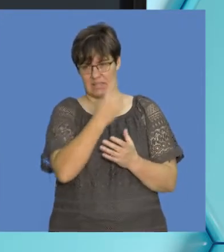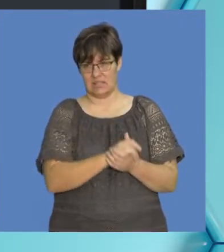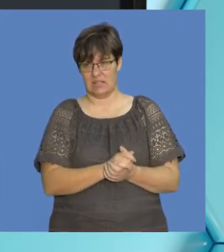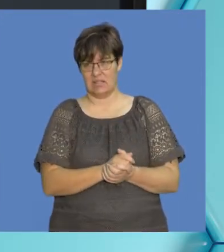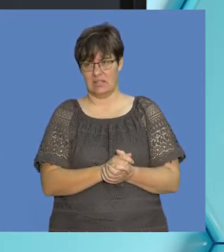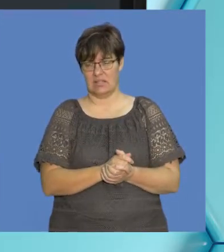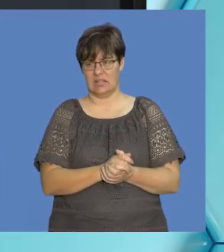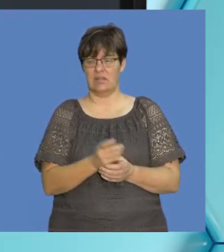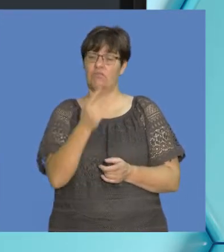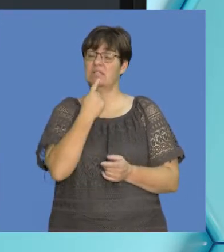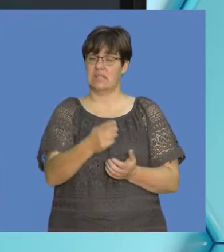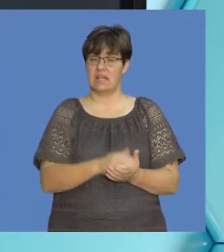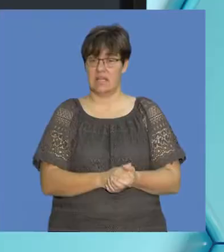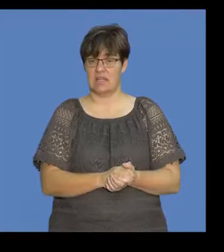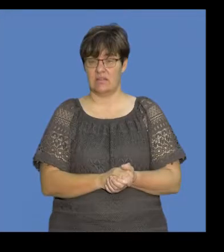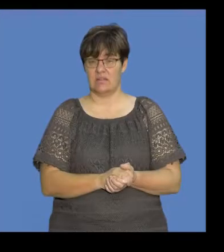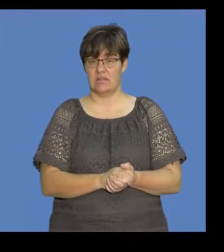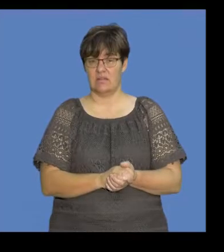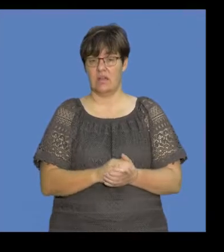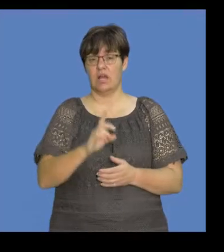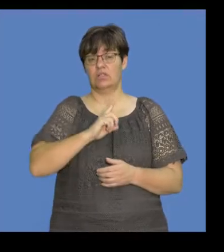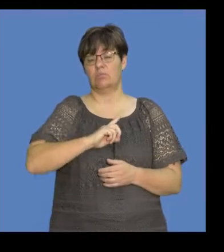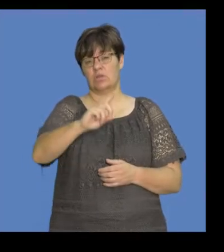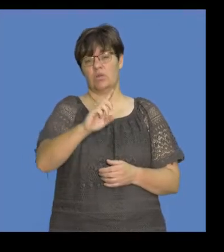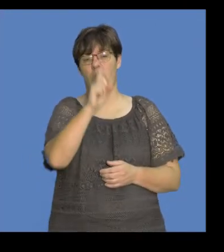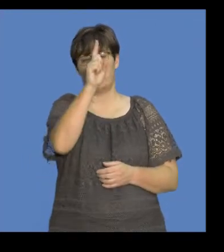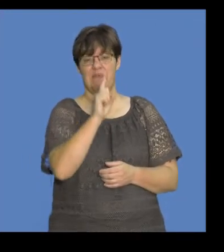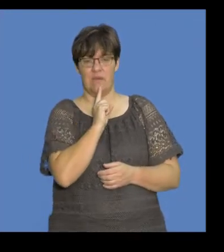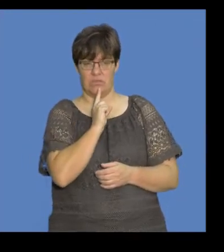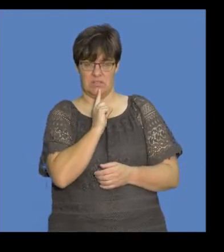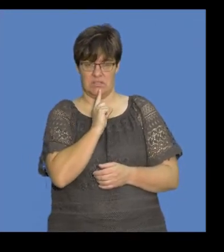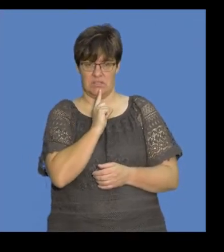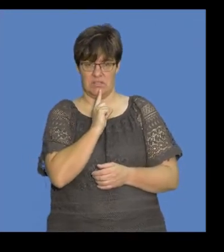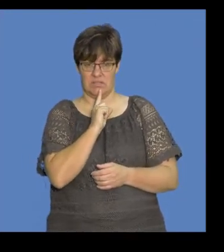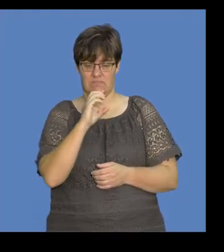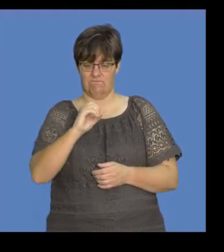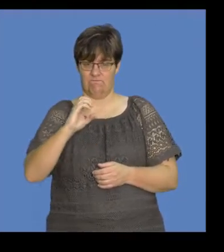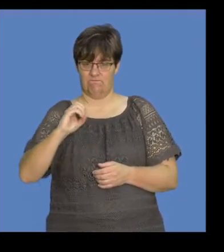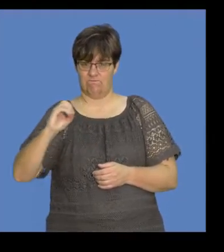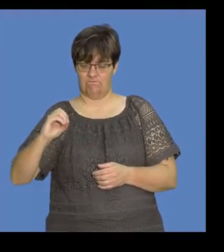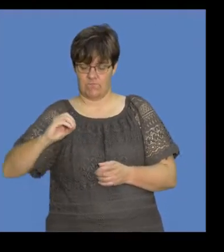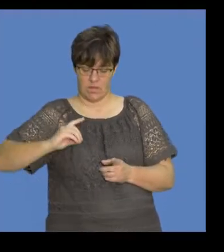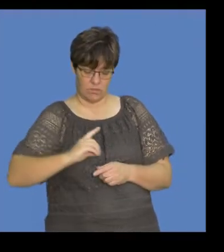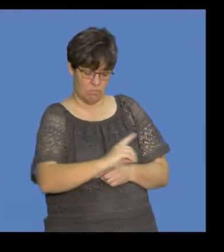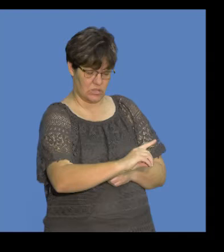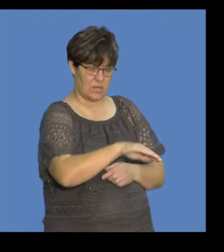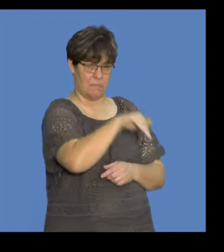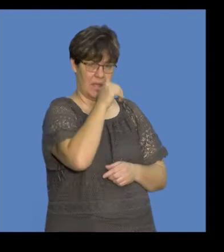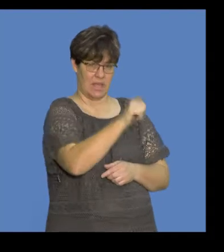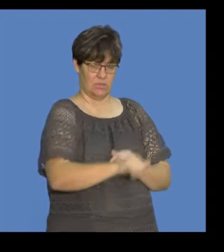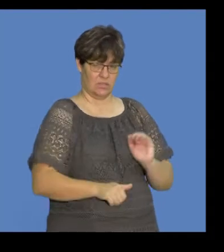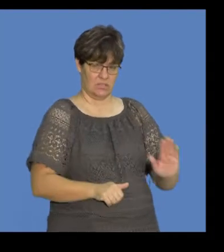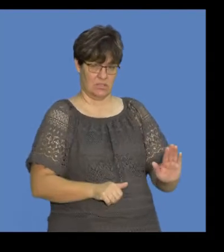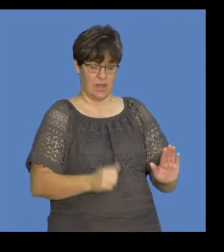If we saying that we're depositing 1,000 Rand into our bank account, according